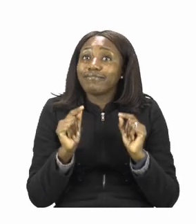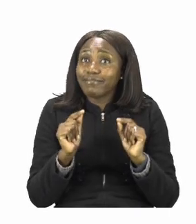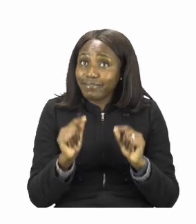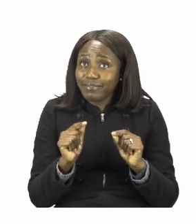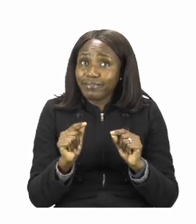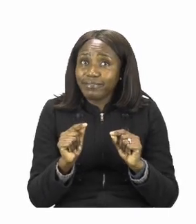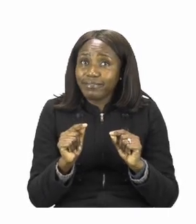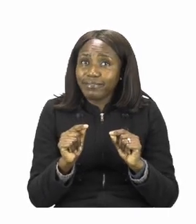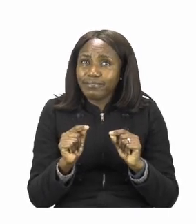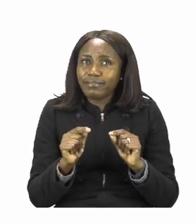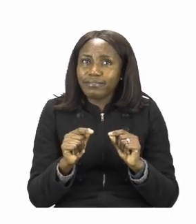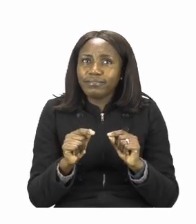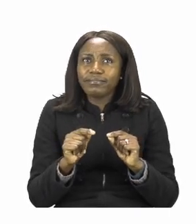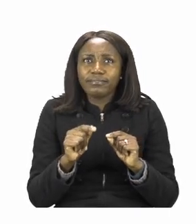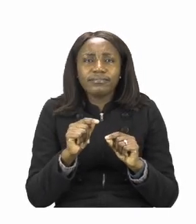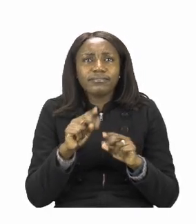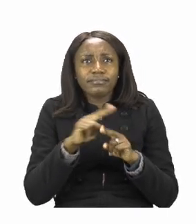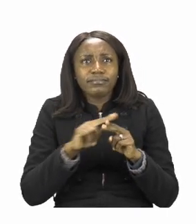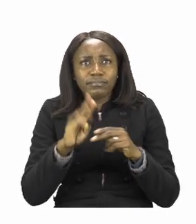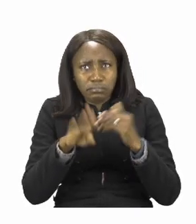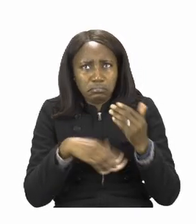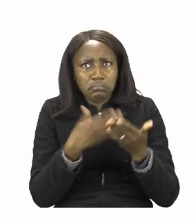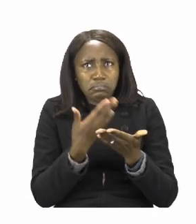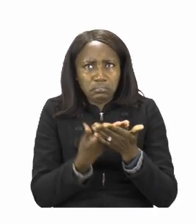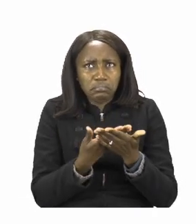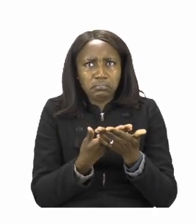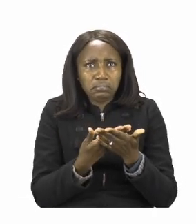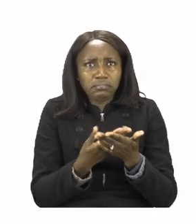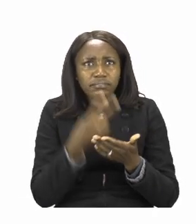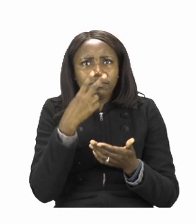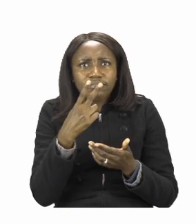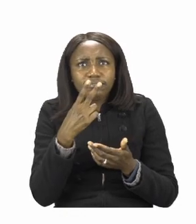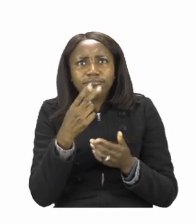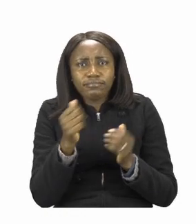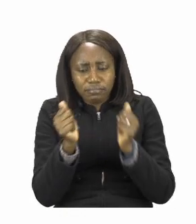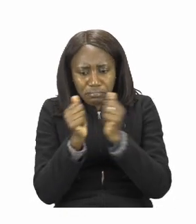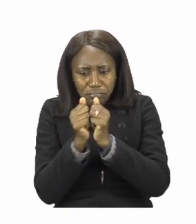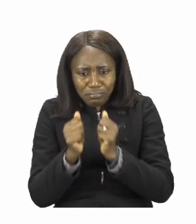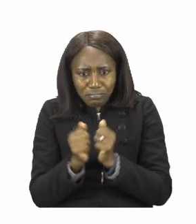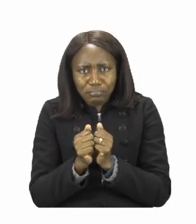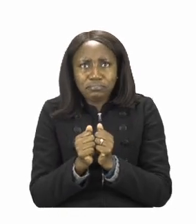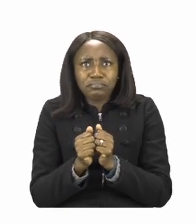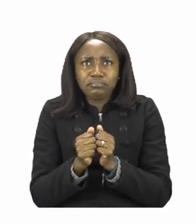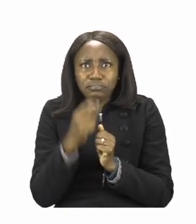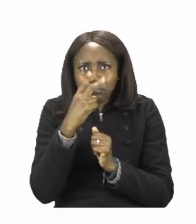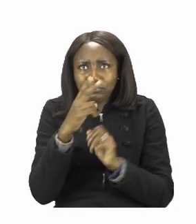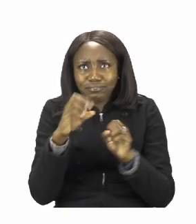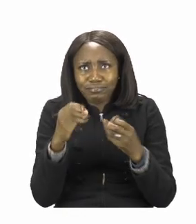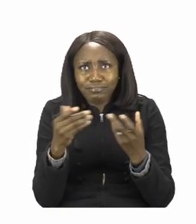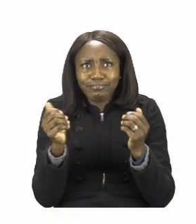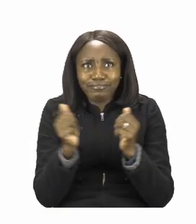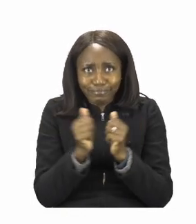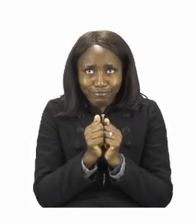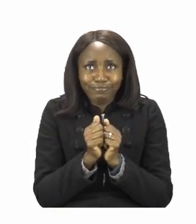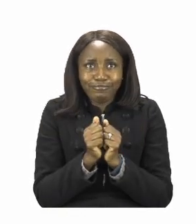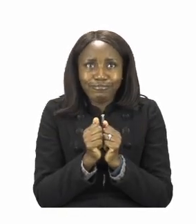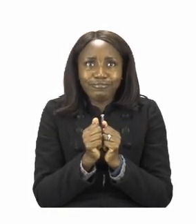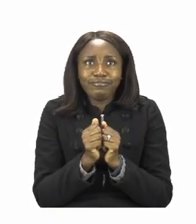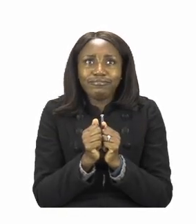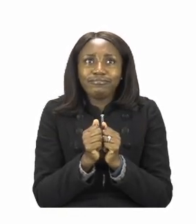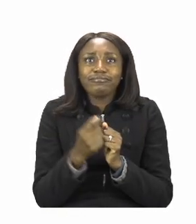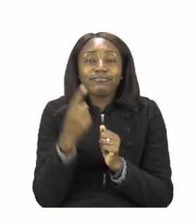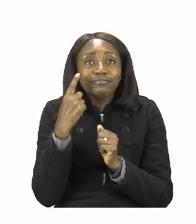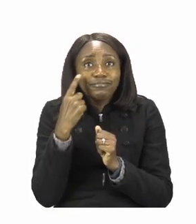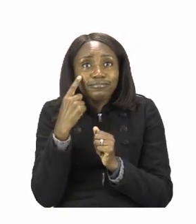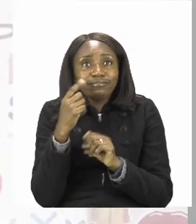going to use the pictures of the order to add up the mass so that we can get the total. Let's take a